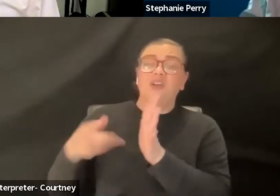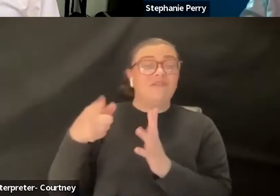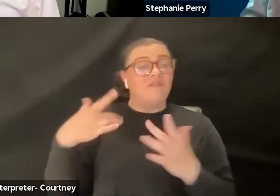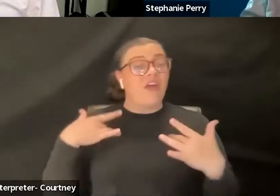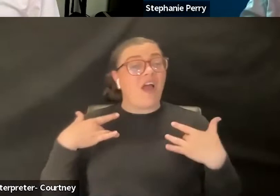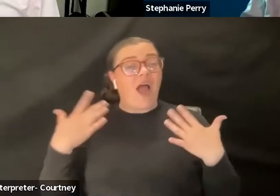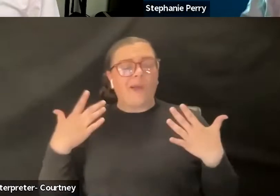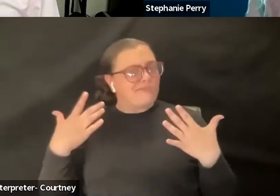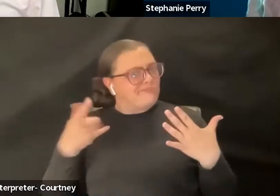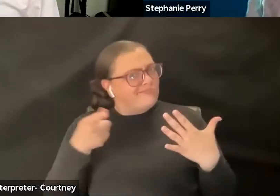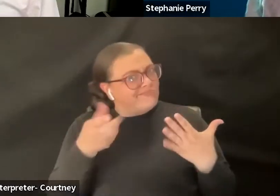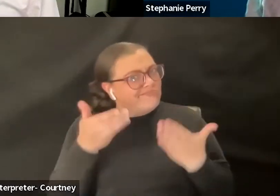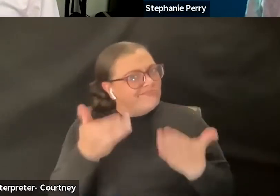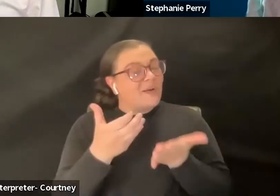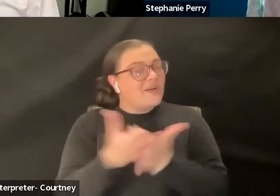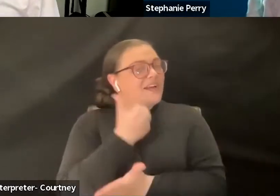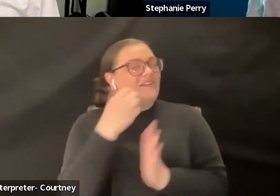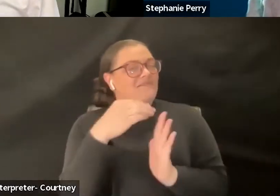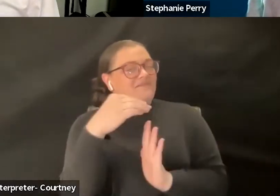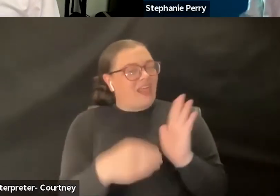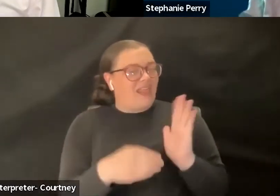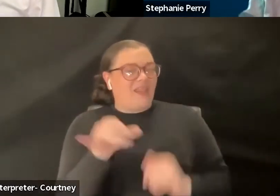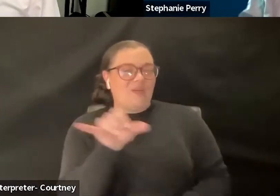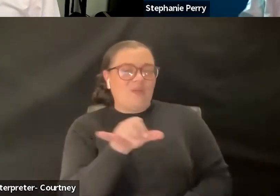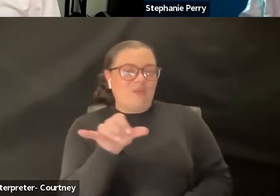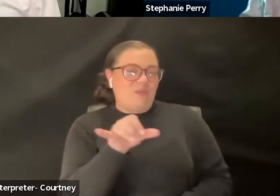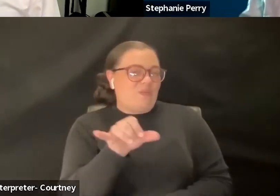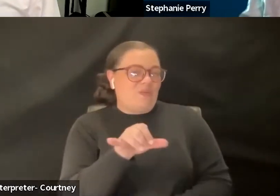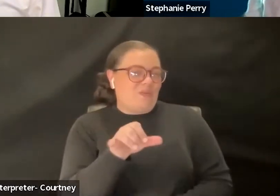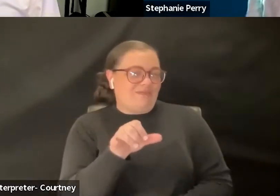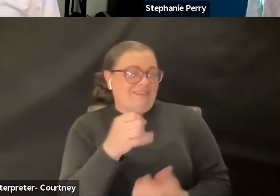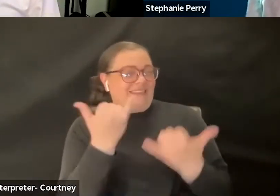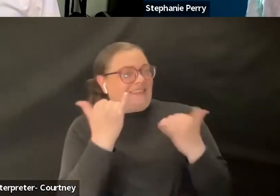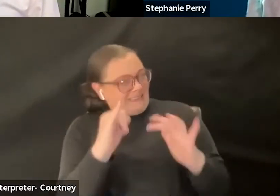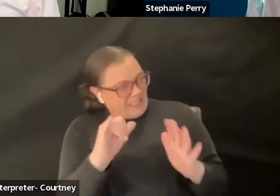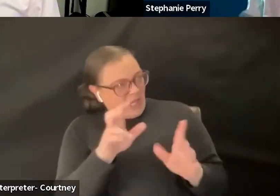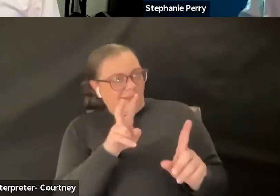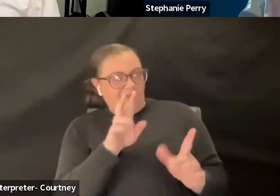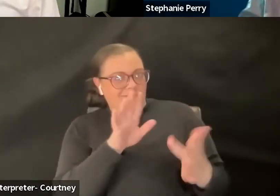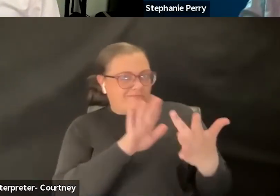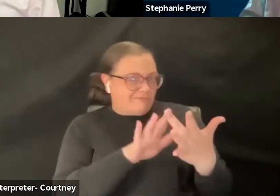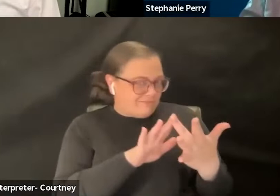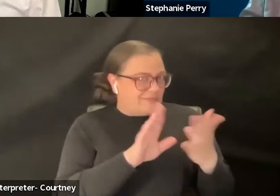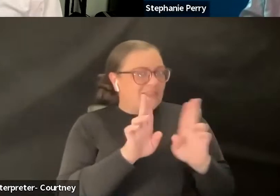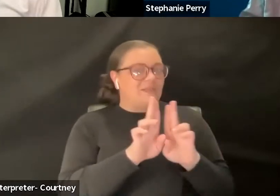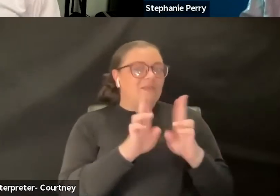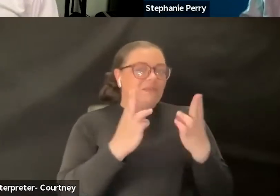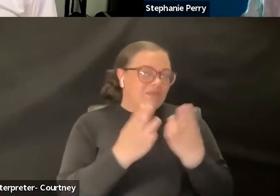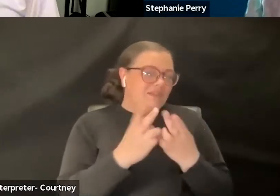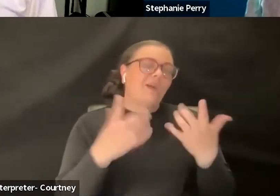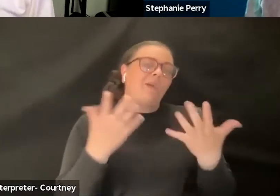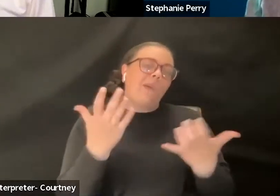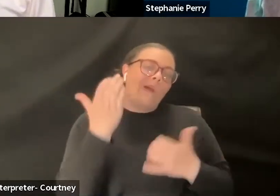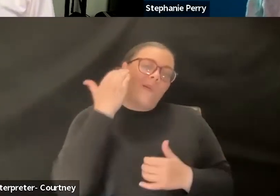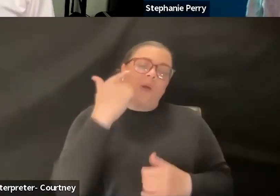valuable for the claimant to reach out to the union and still file that claim inquiry form so we know who you